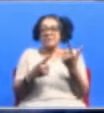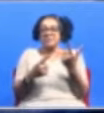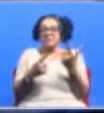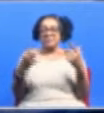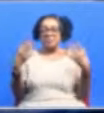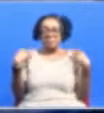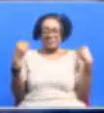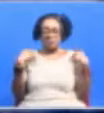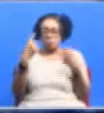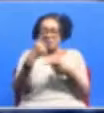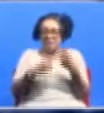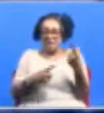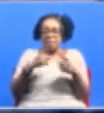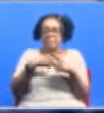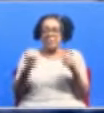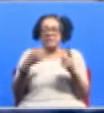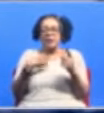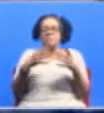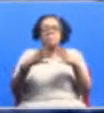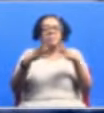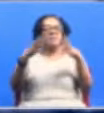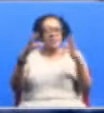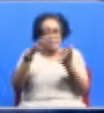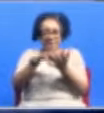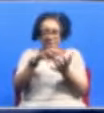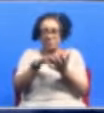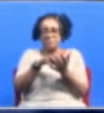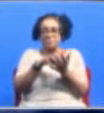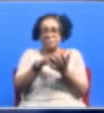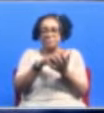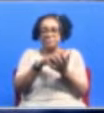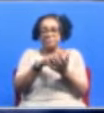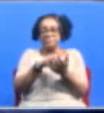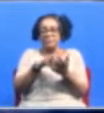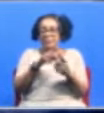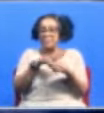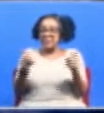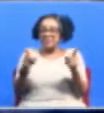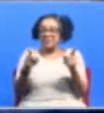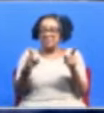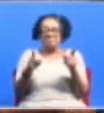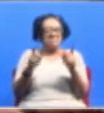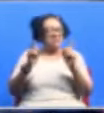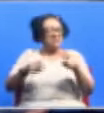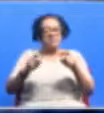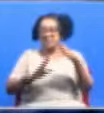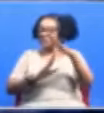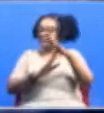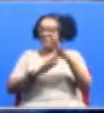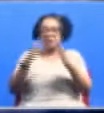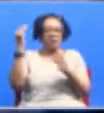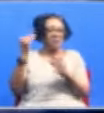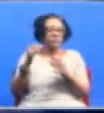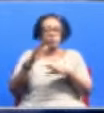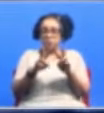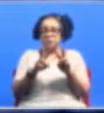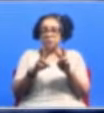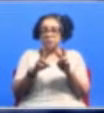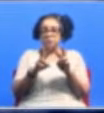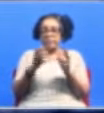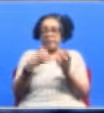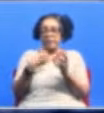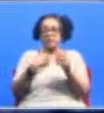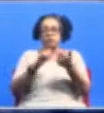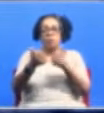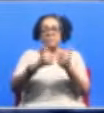pushing the biggest case in town for that month. And they don't need a senior counsel, they don't need a good lawyer, because the judge will help them out. You don't